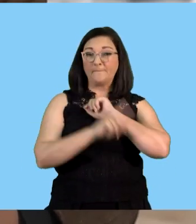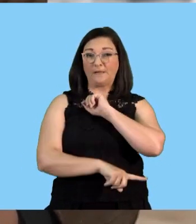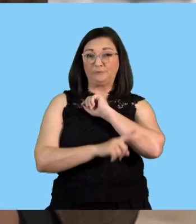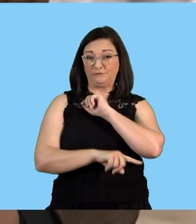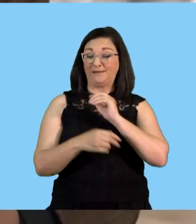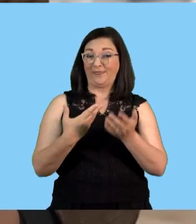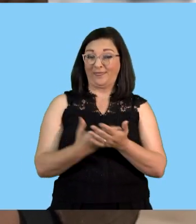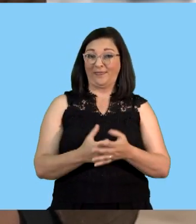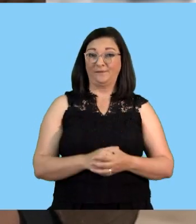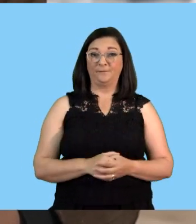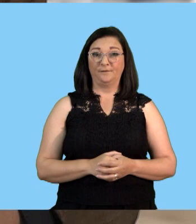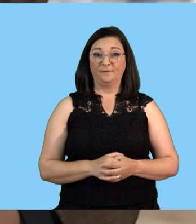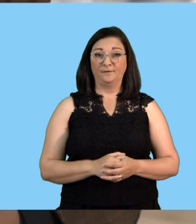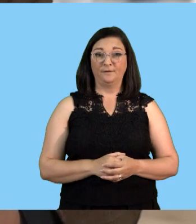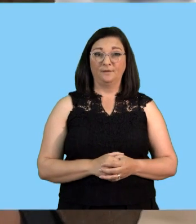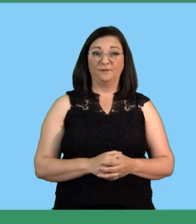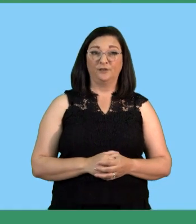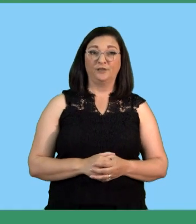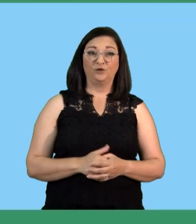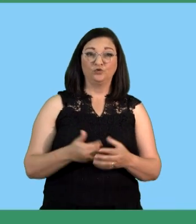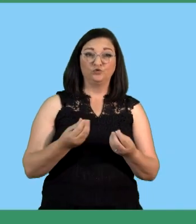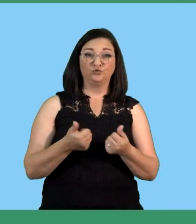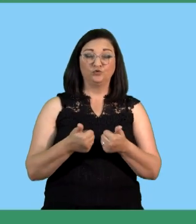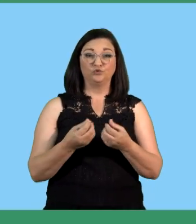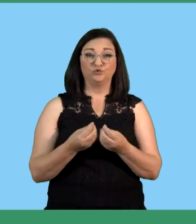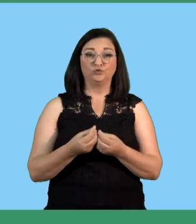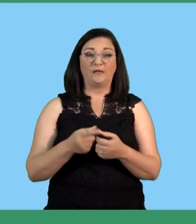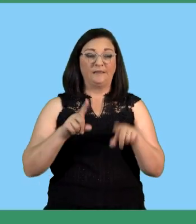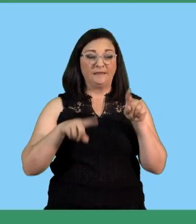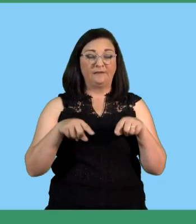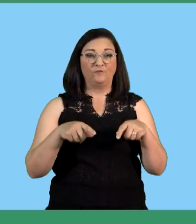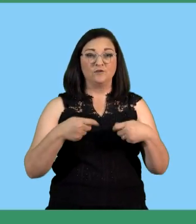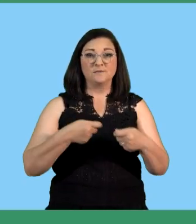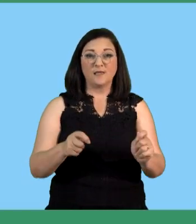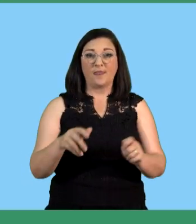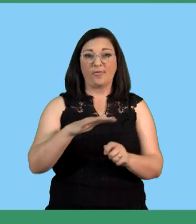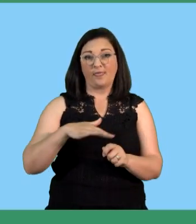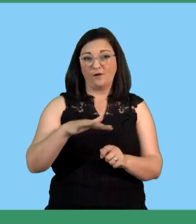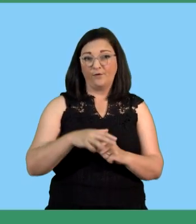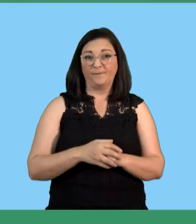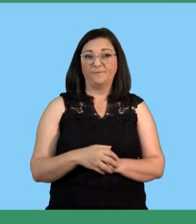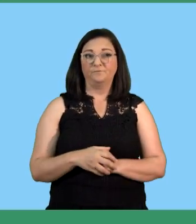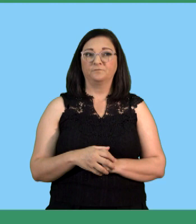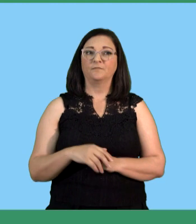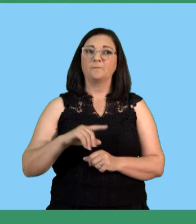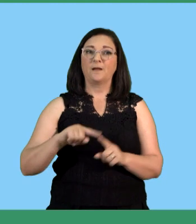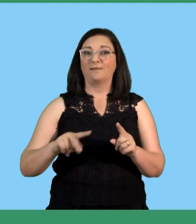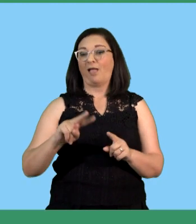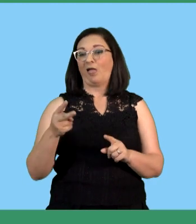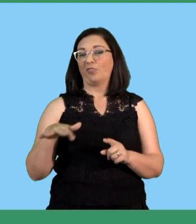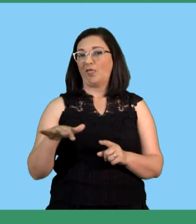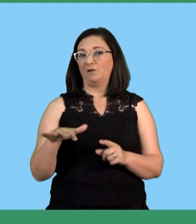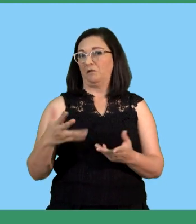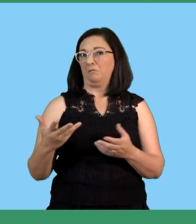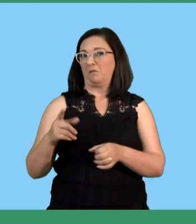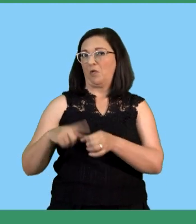that. Right, varying the quality of goods when selling in different areas. In this area, we are selling it like this, but in the other